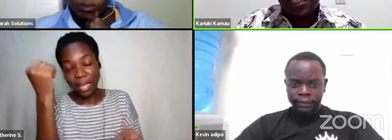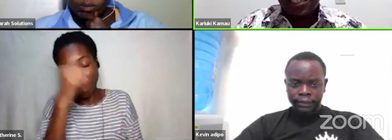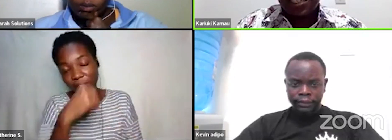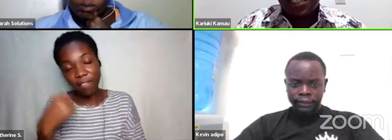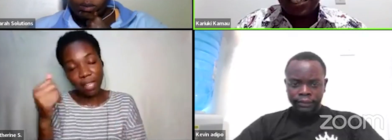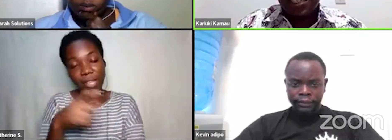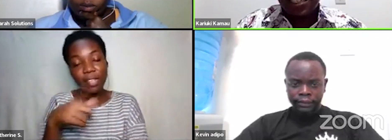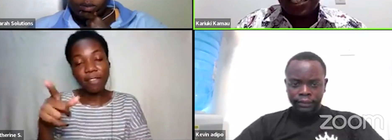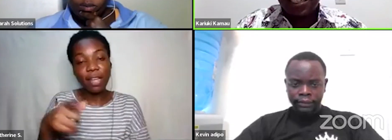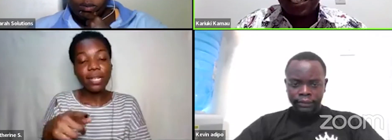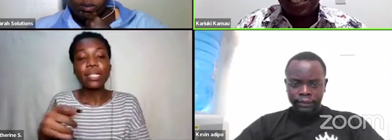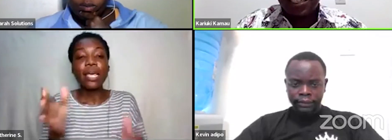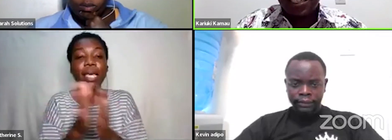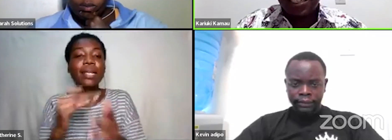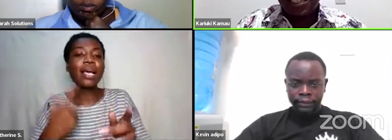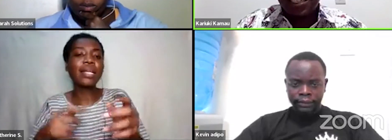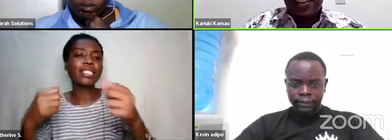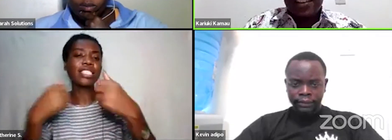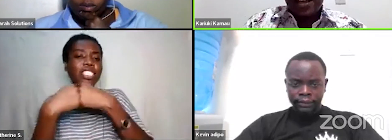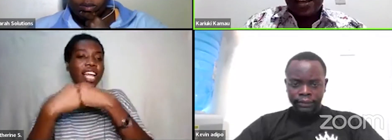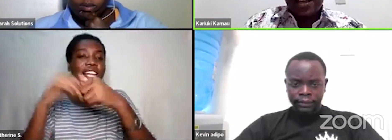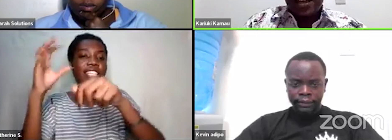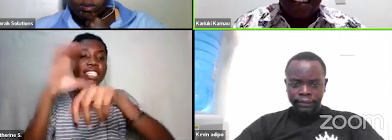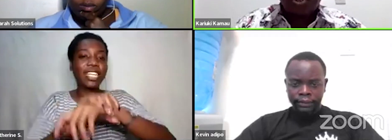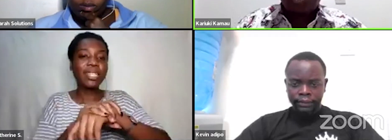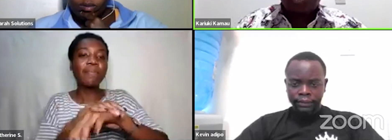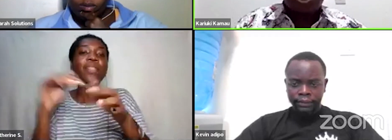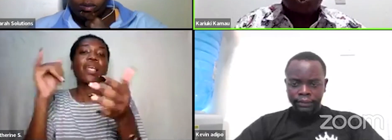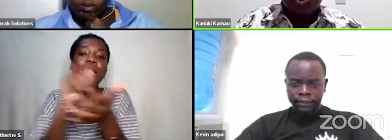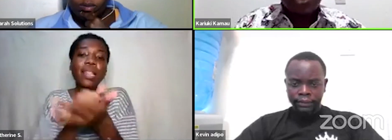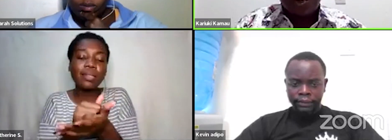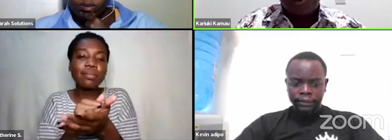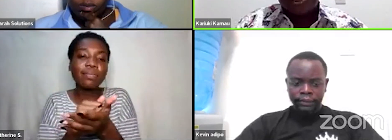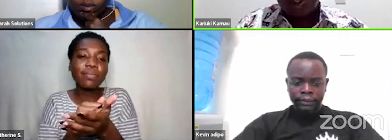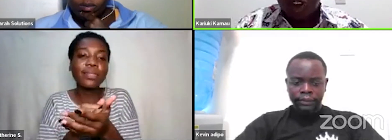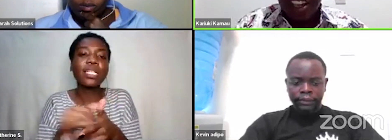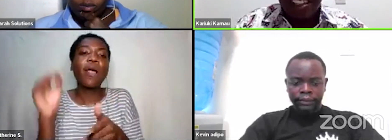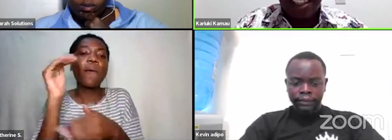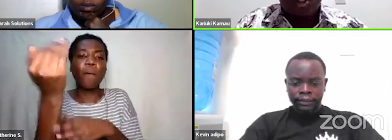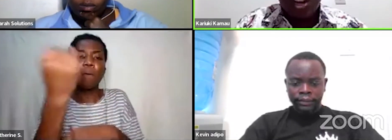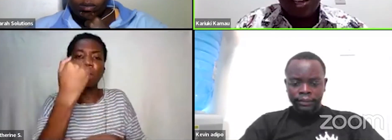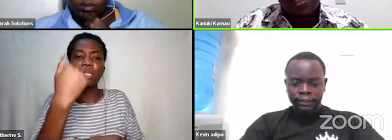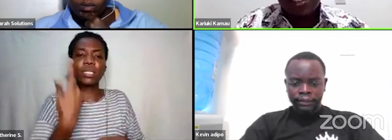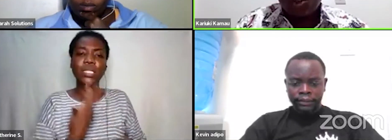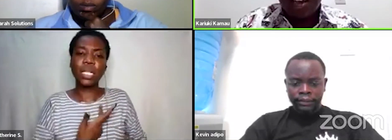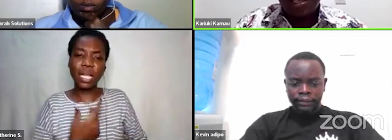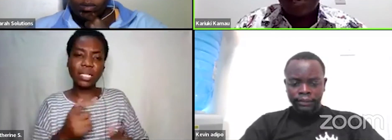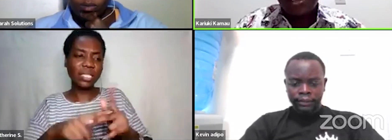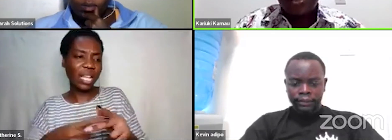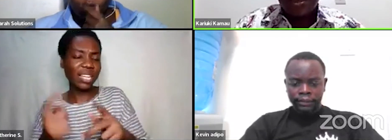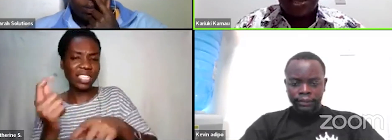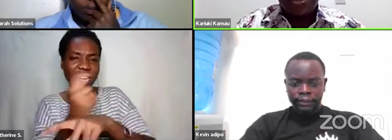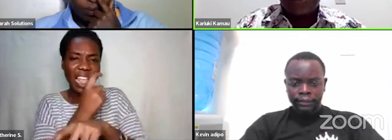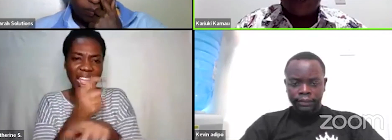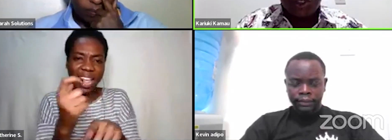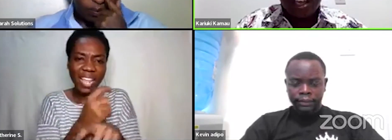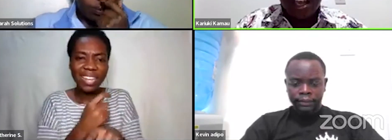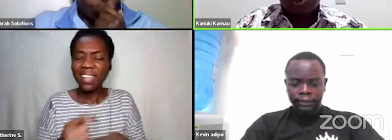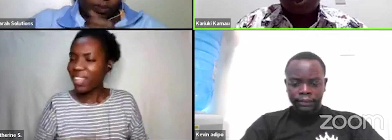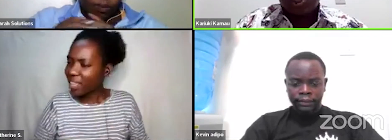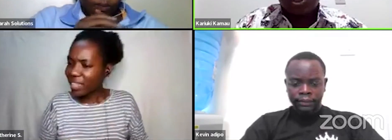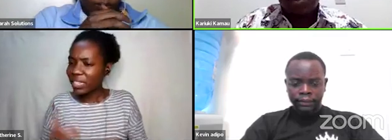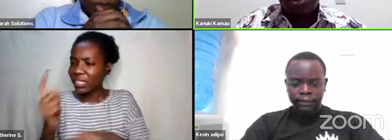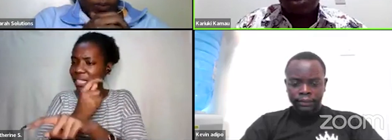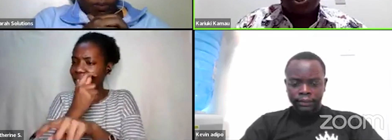getting a challenge that they are requesting us to start doing now the trainings that we are giving them in the